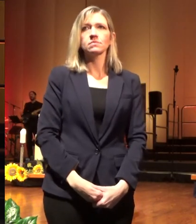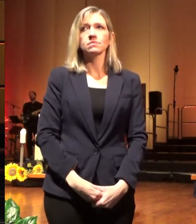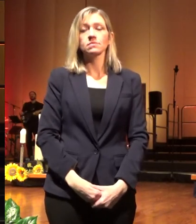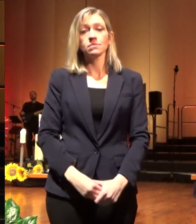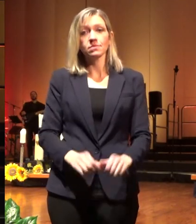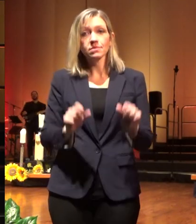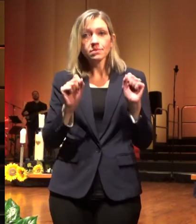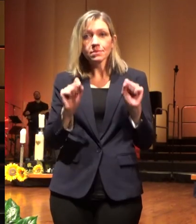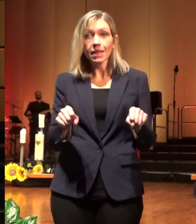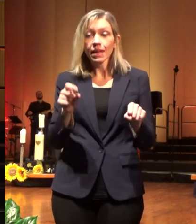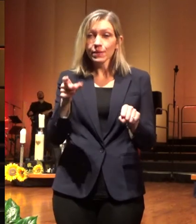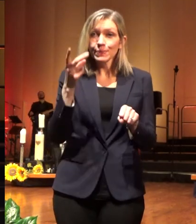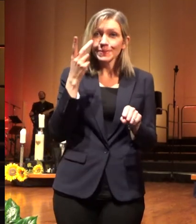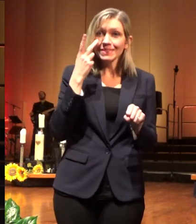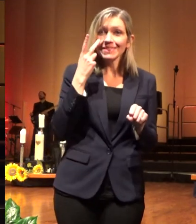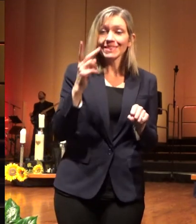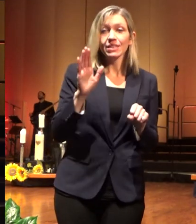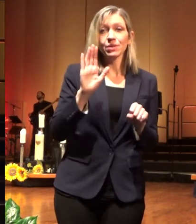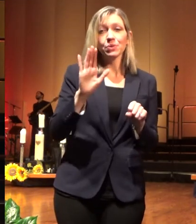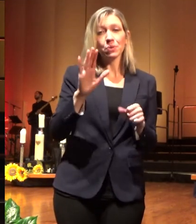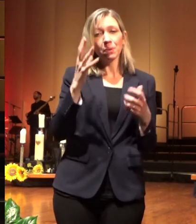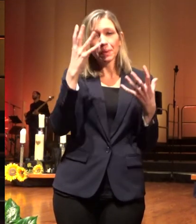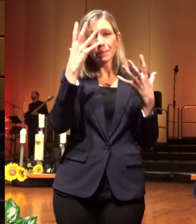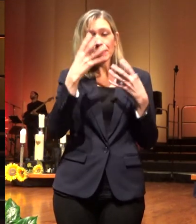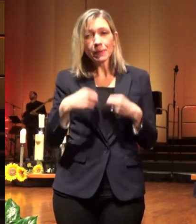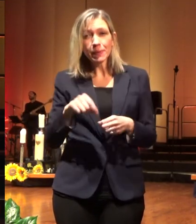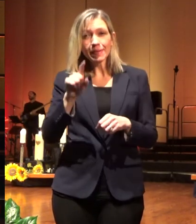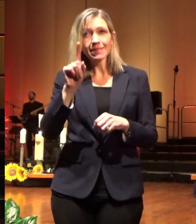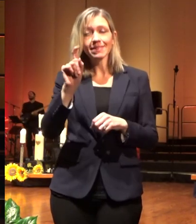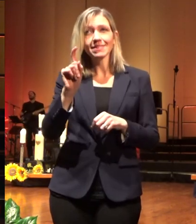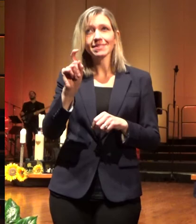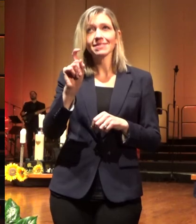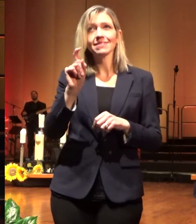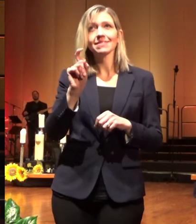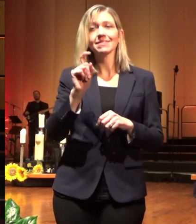Can you see the beauty you are?